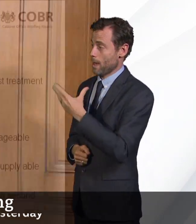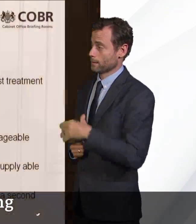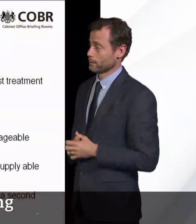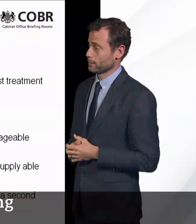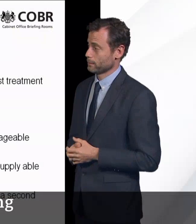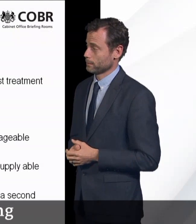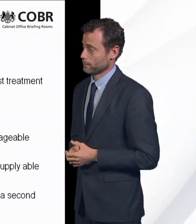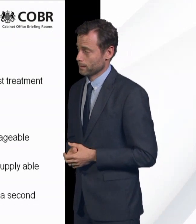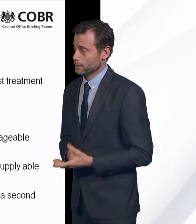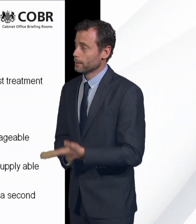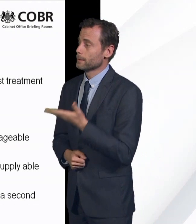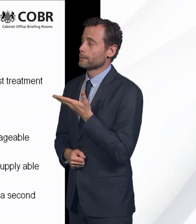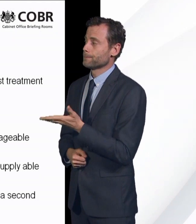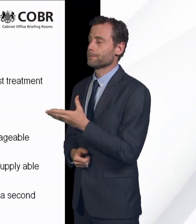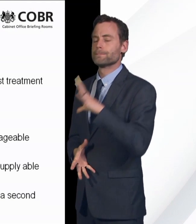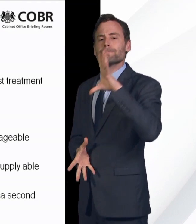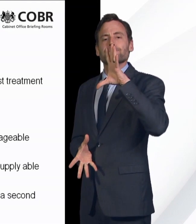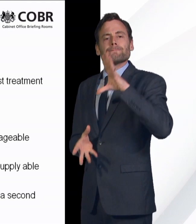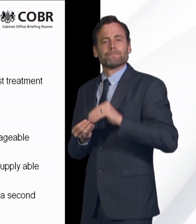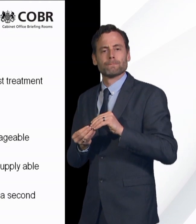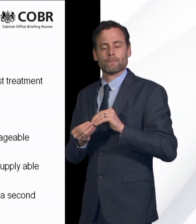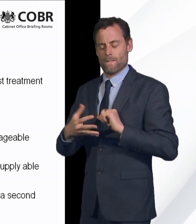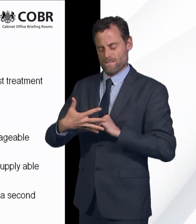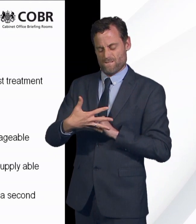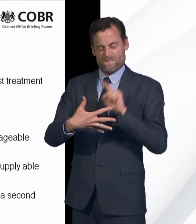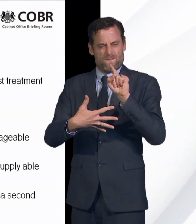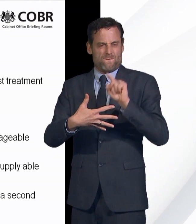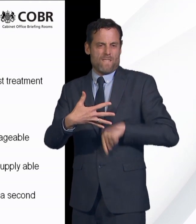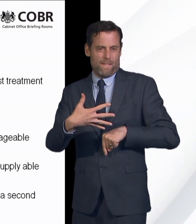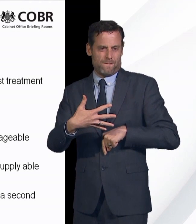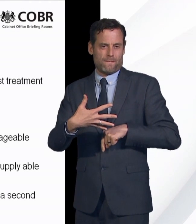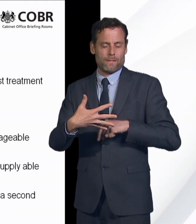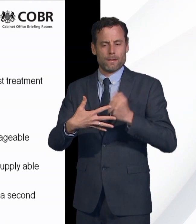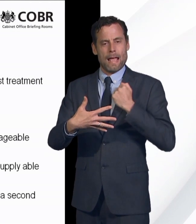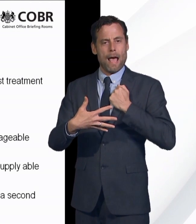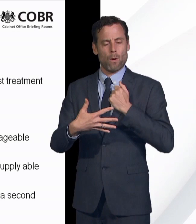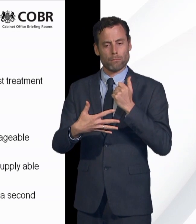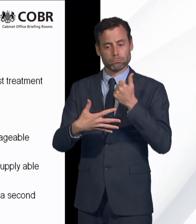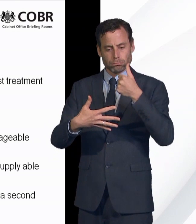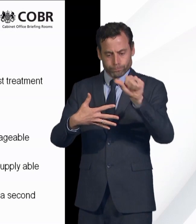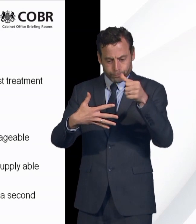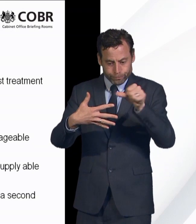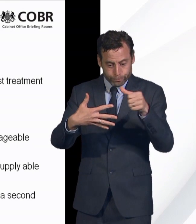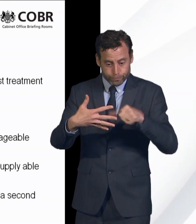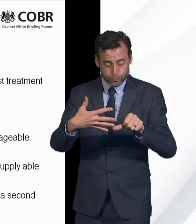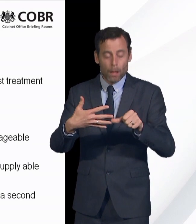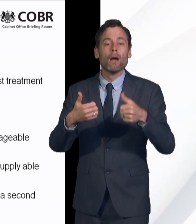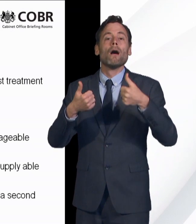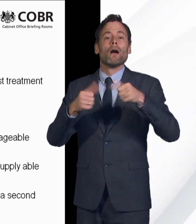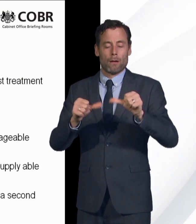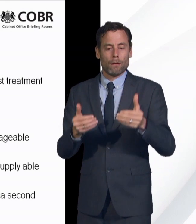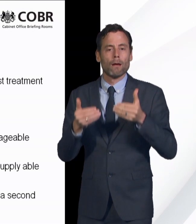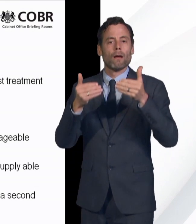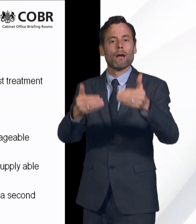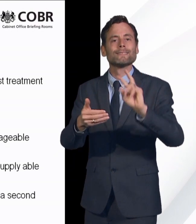reminder that I won't go through in detail today because you have seen it many times before, of the 5 tests that the government